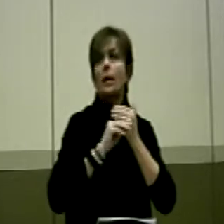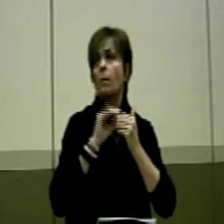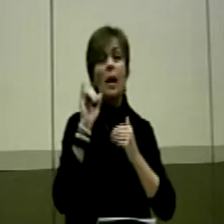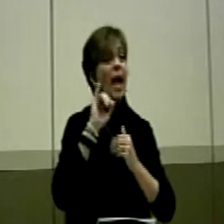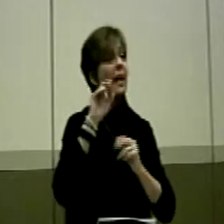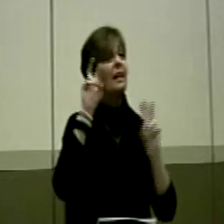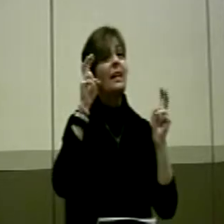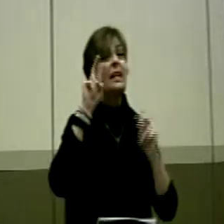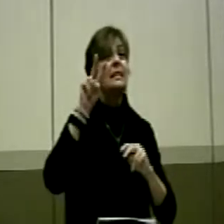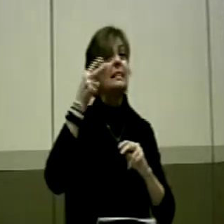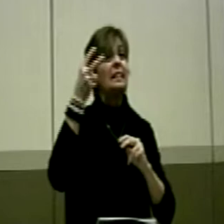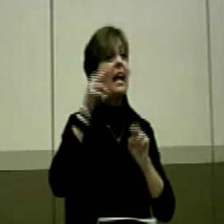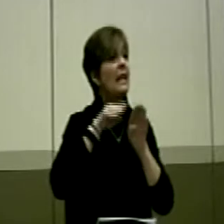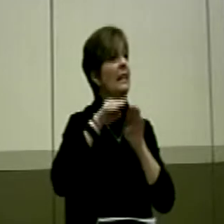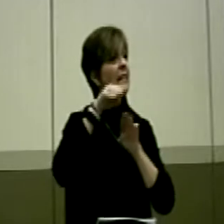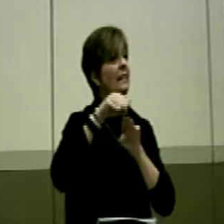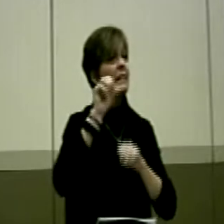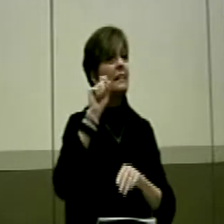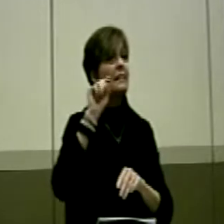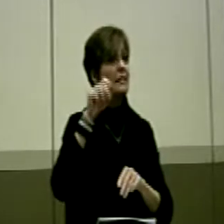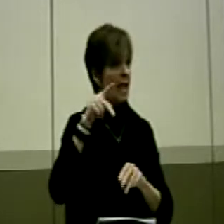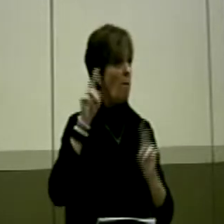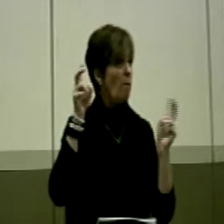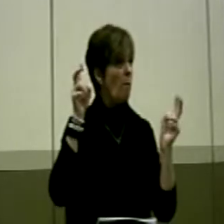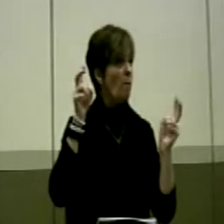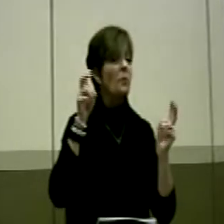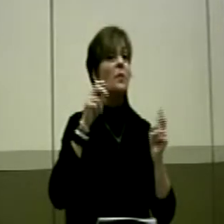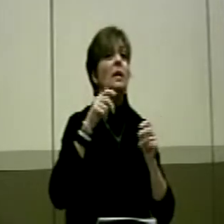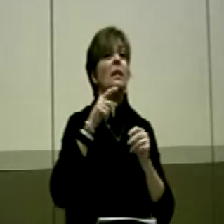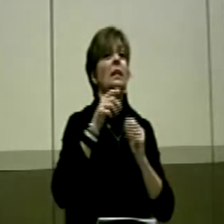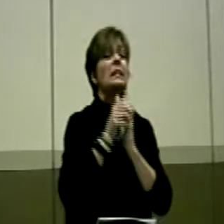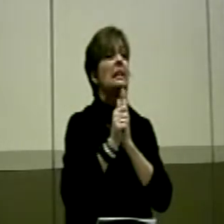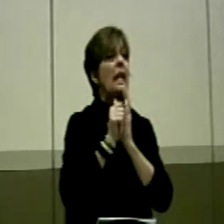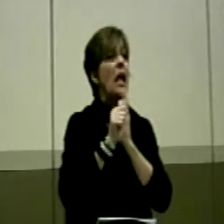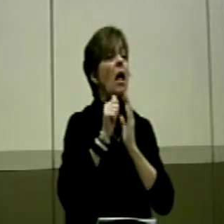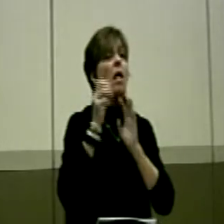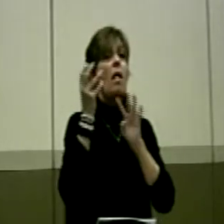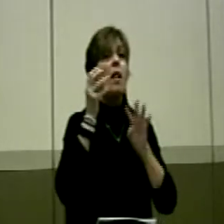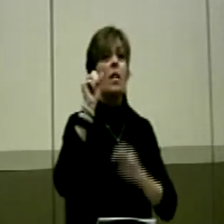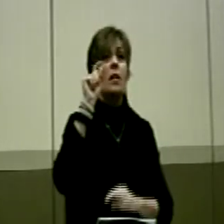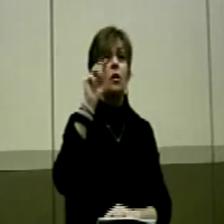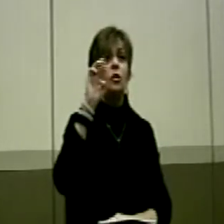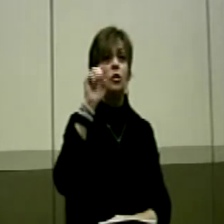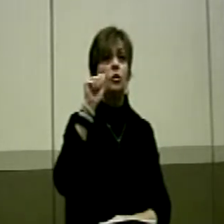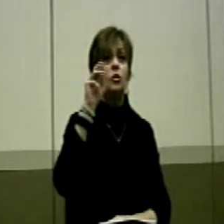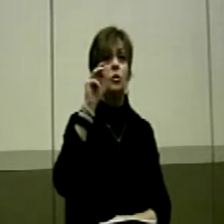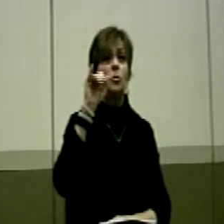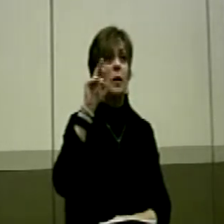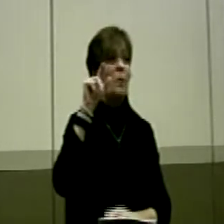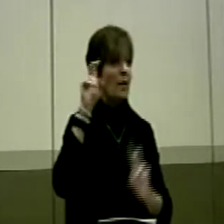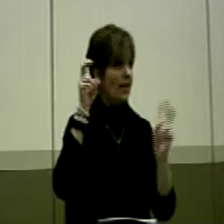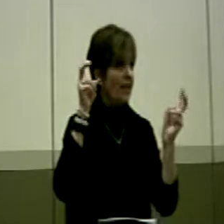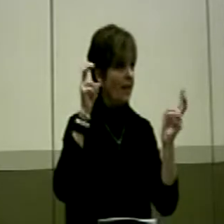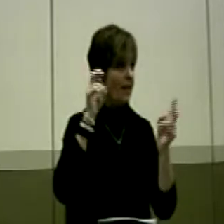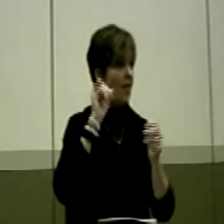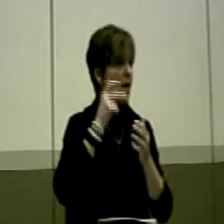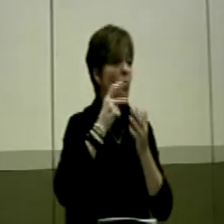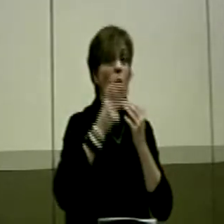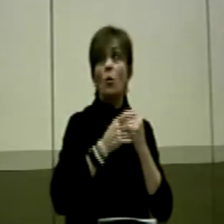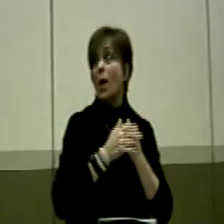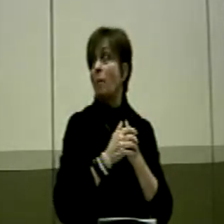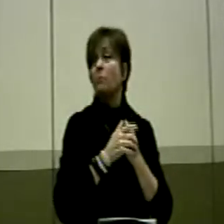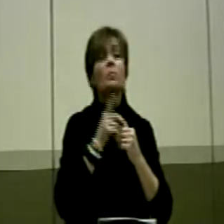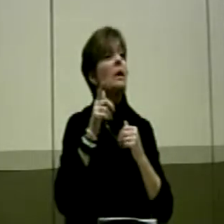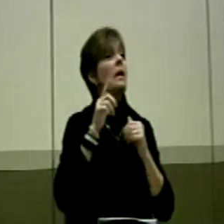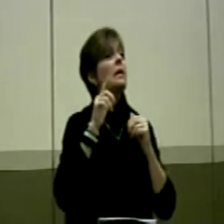know that, and skill streaming, that program. I Can Problem Solve, which goes down to the